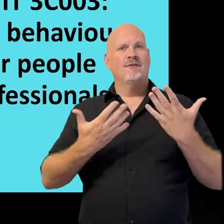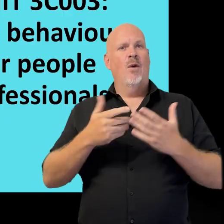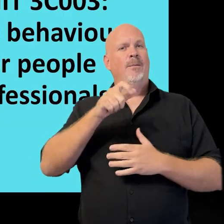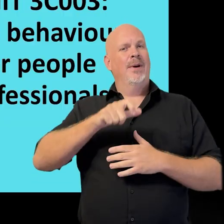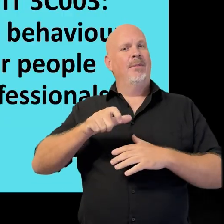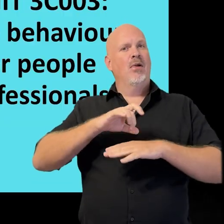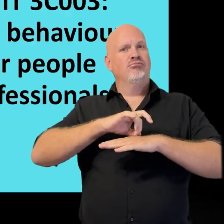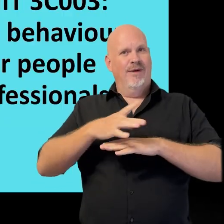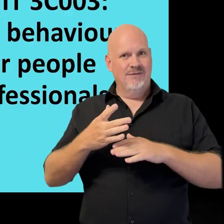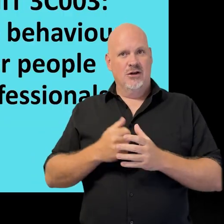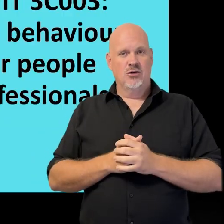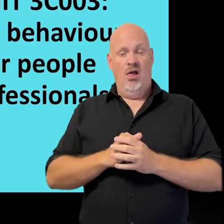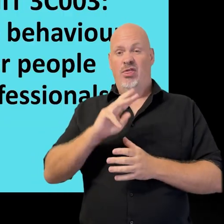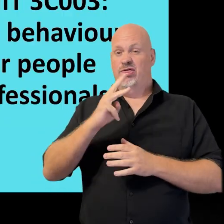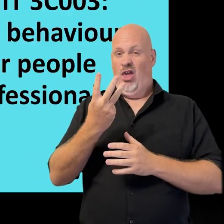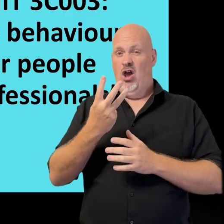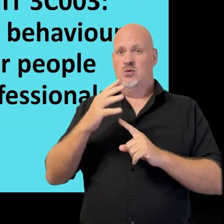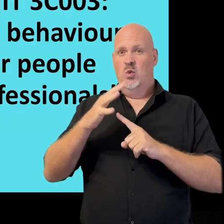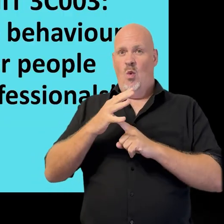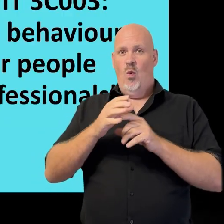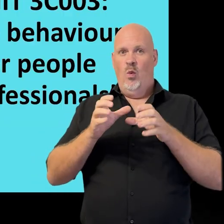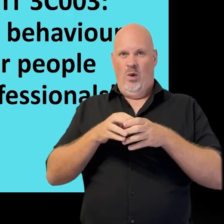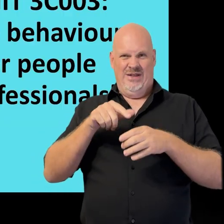The full title of the unit is